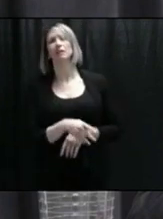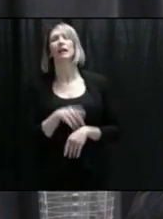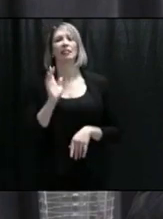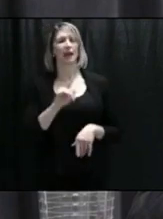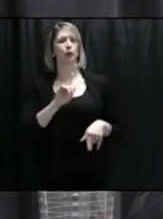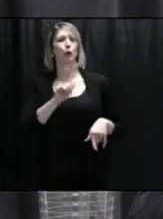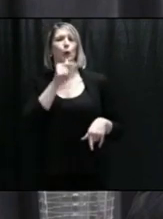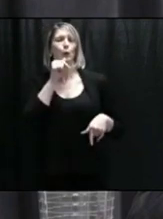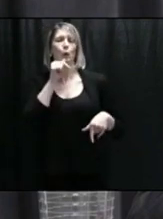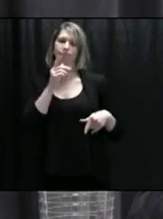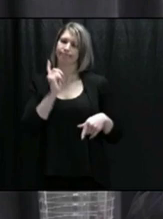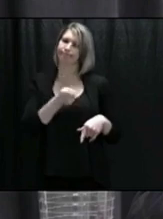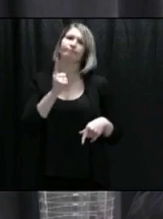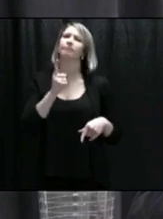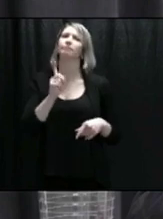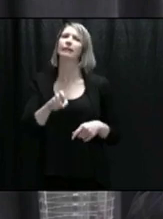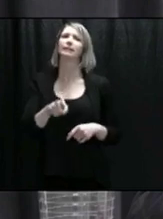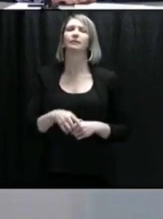Thank you.